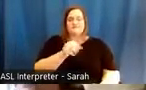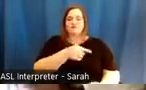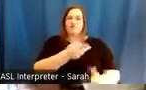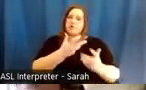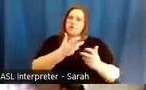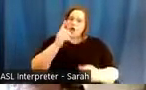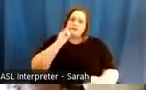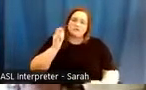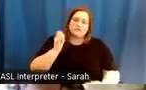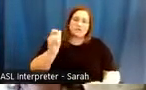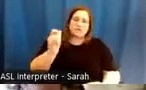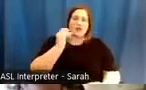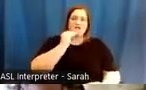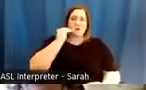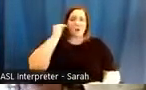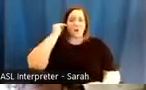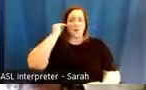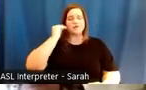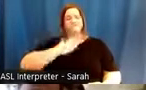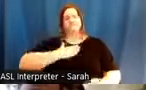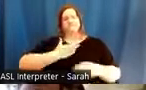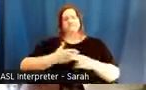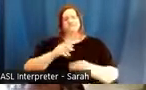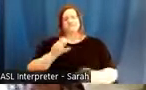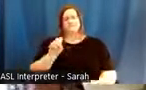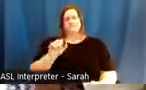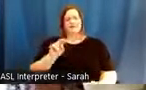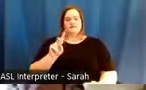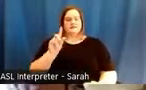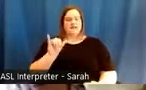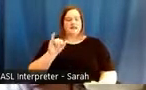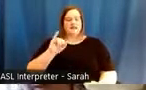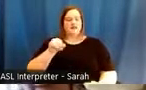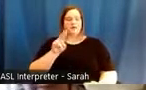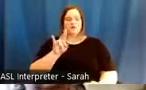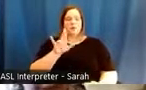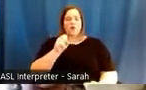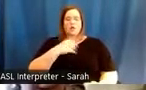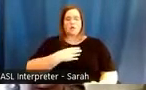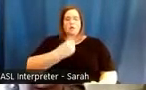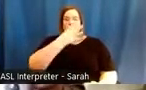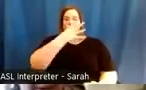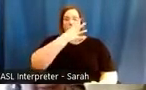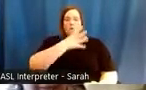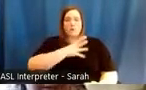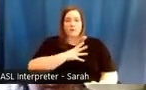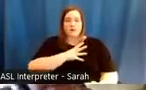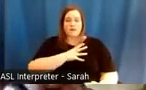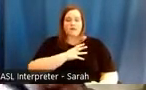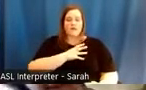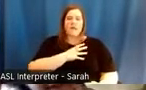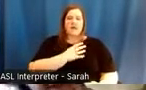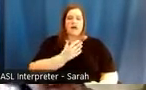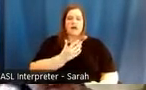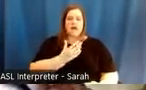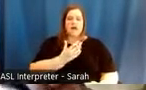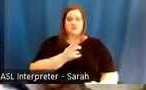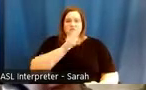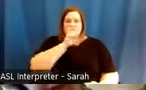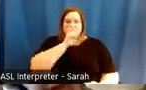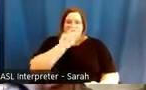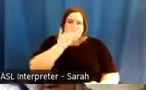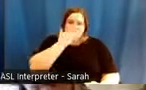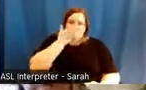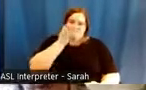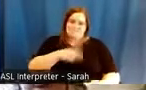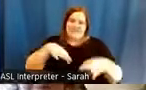home. My name is Sandy Julius. I am a white woman with a really bad